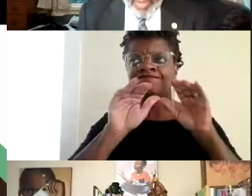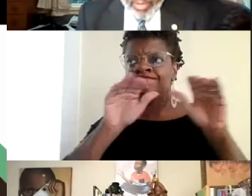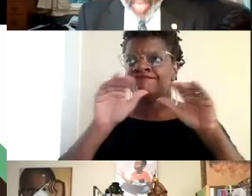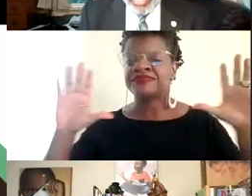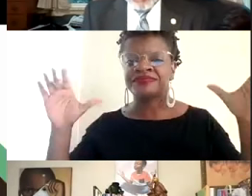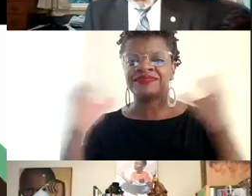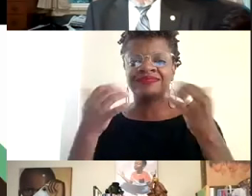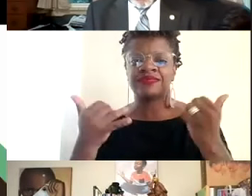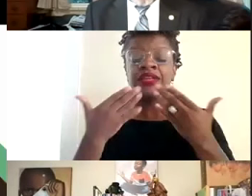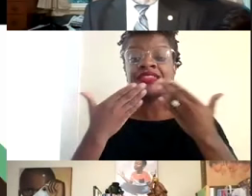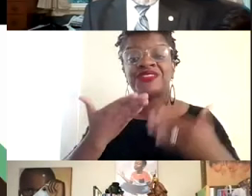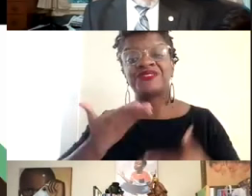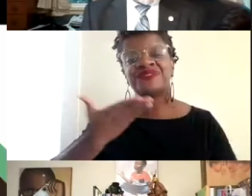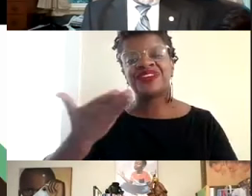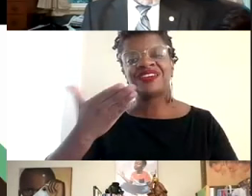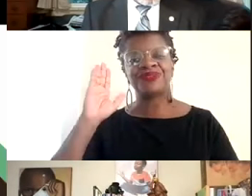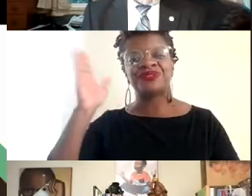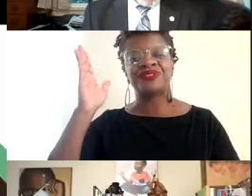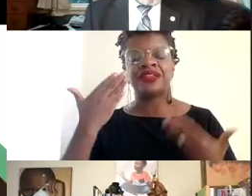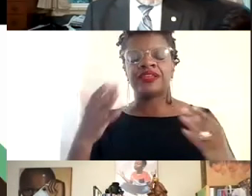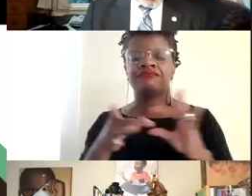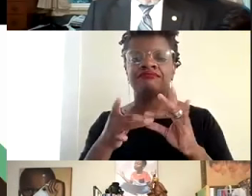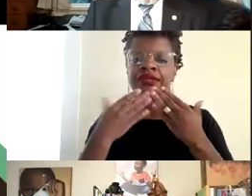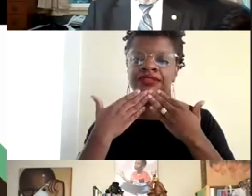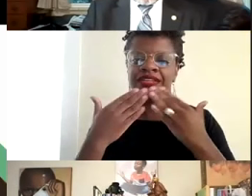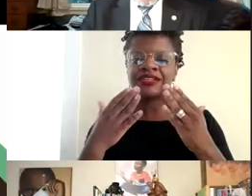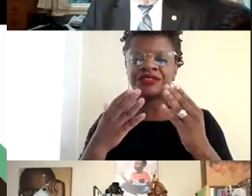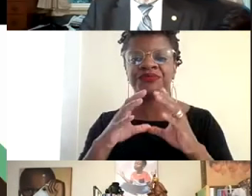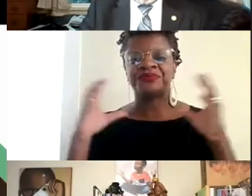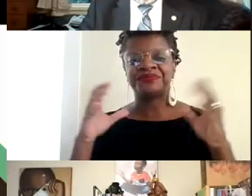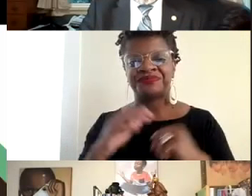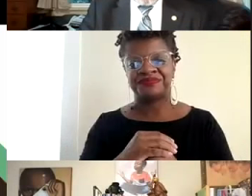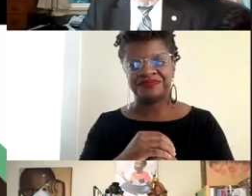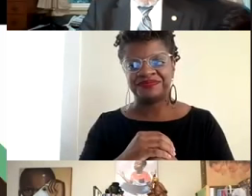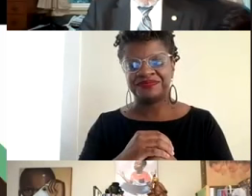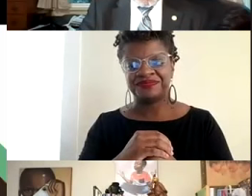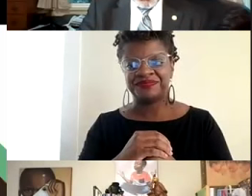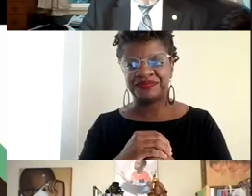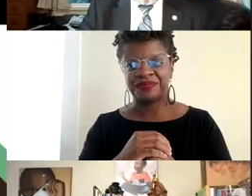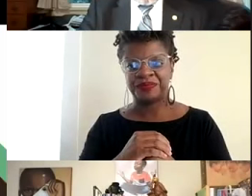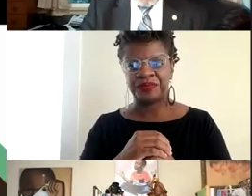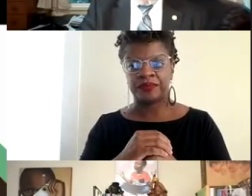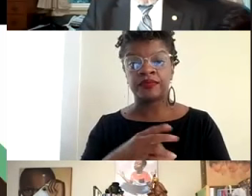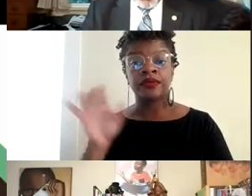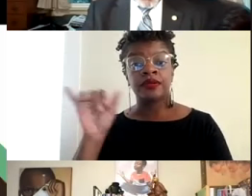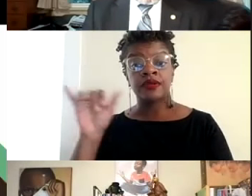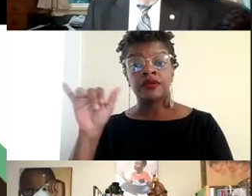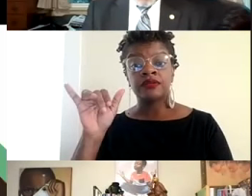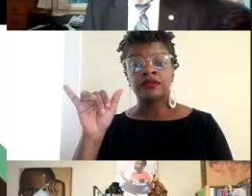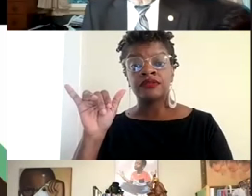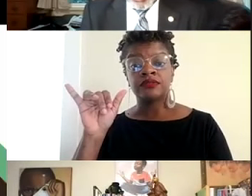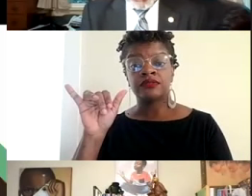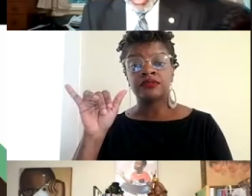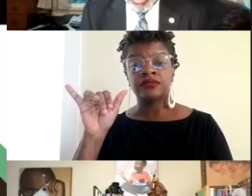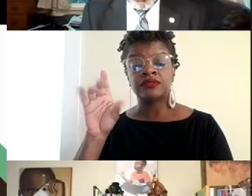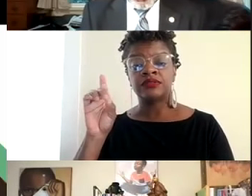and for inviting me to offer remarks during our time together this evening. I'd also like to give honor to